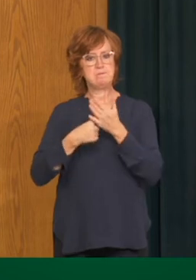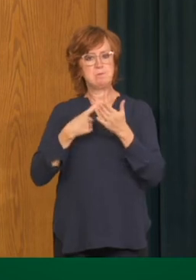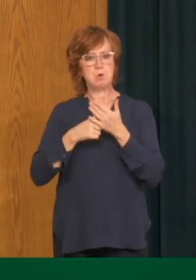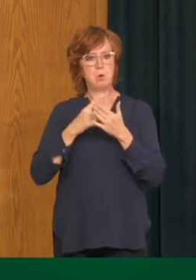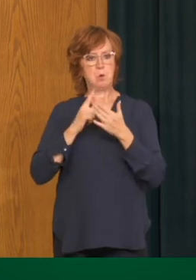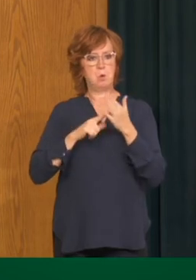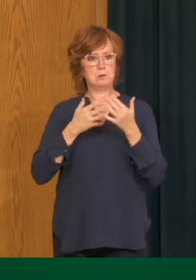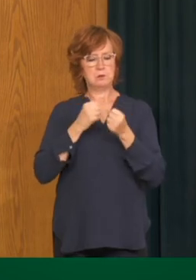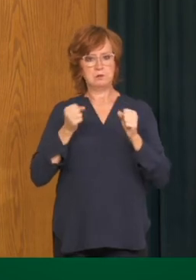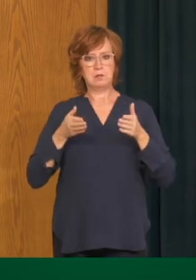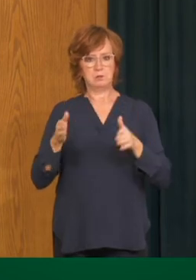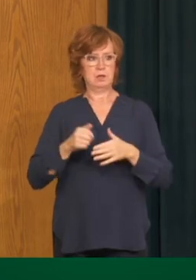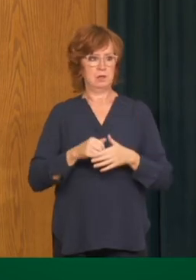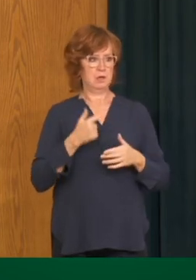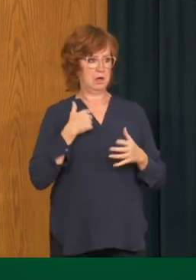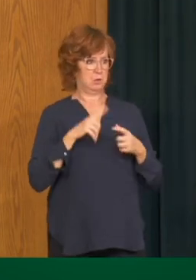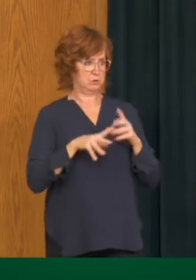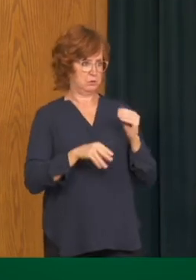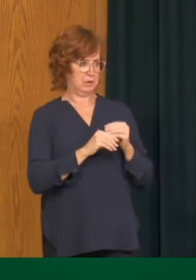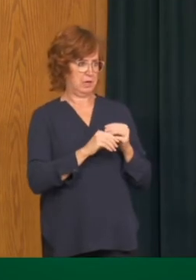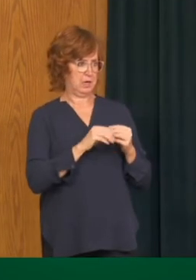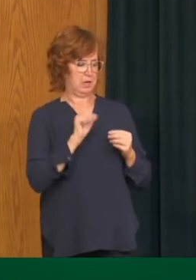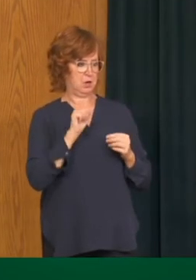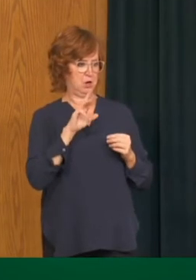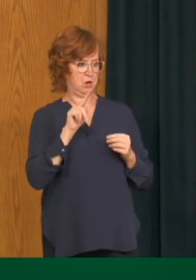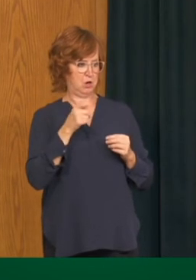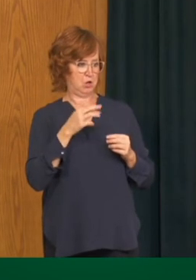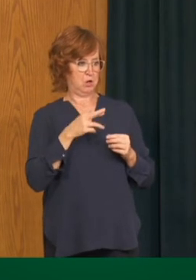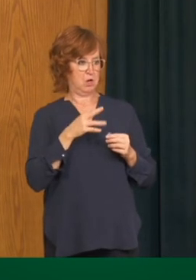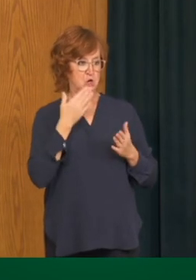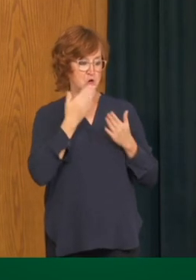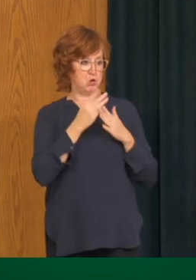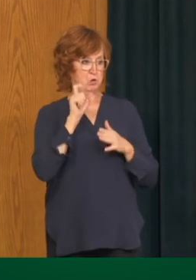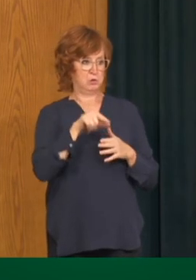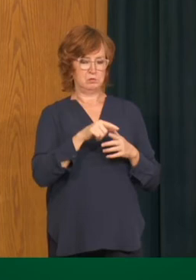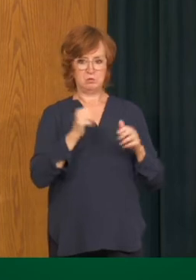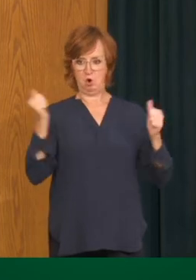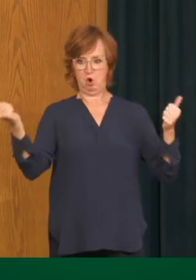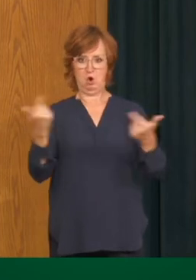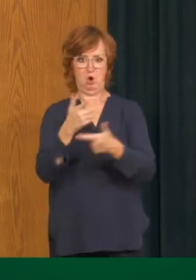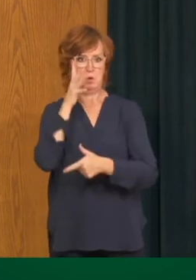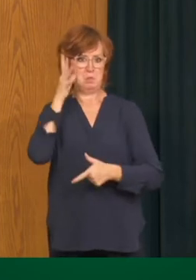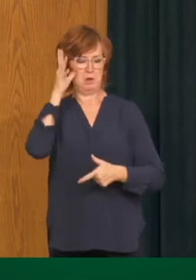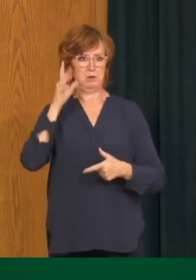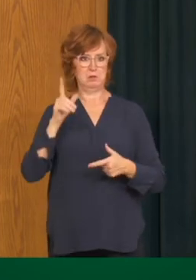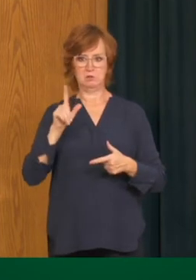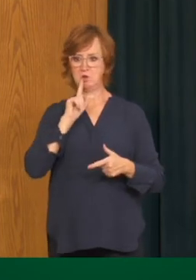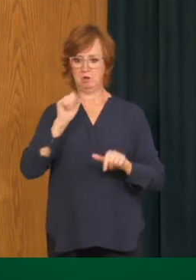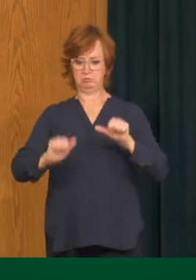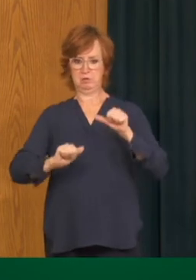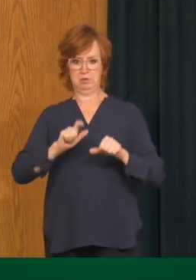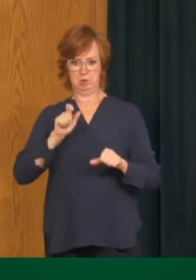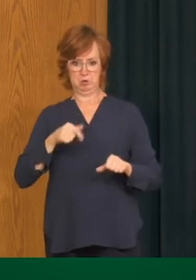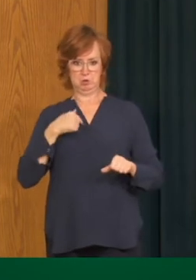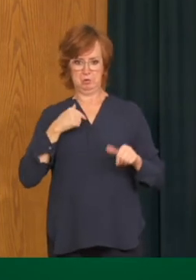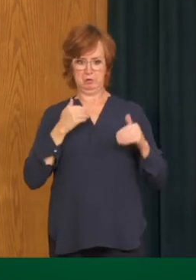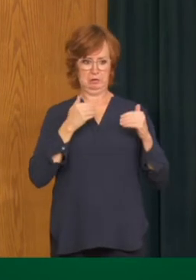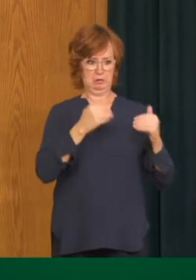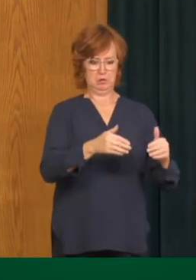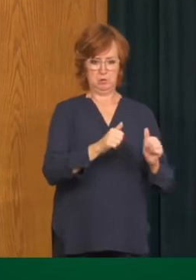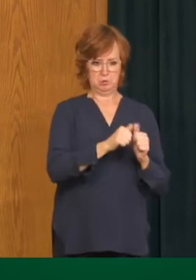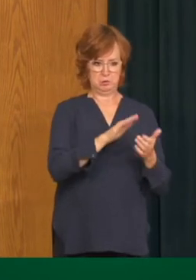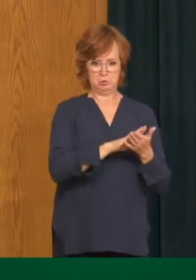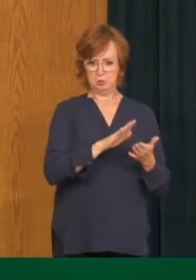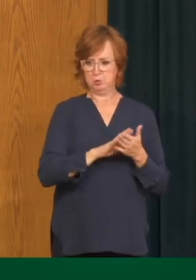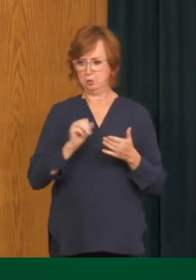start. I'd add to that, Arthur. That's a good question, and that's the question that is facing every parent across this province: is should I send my children back to